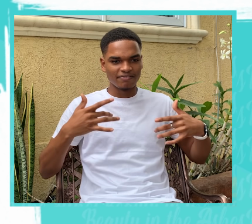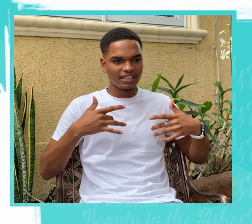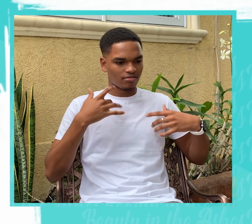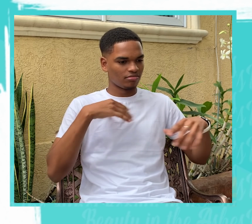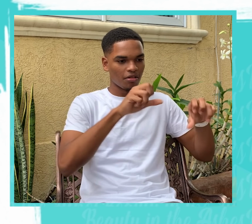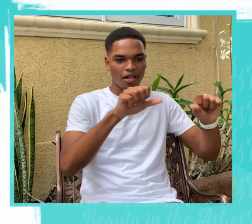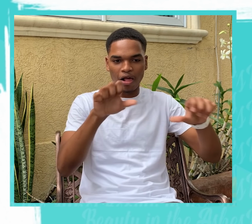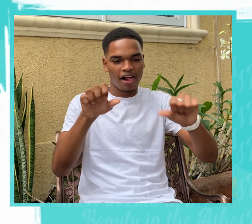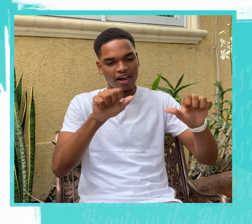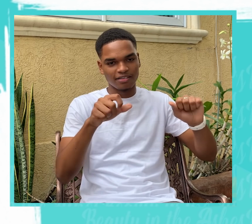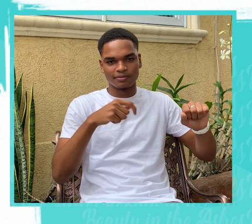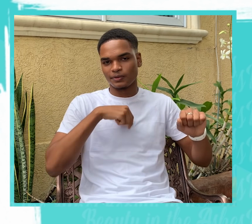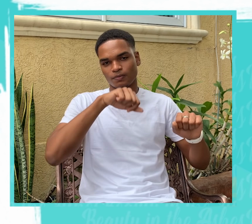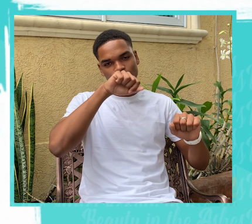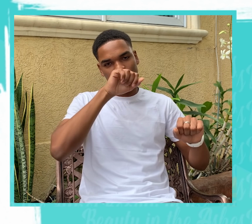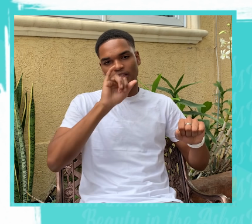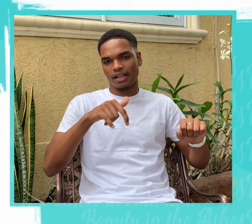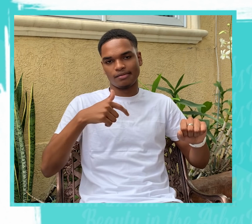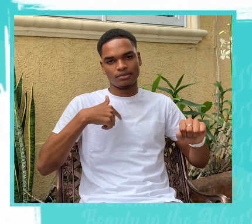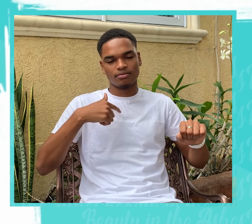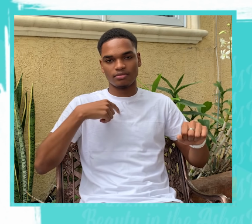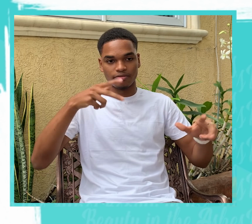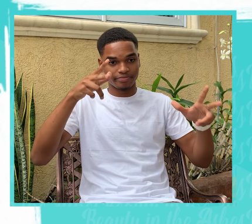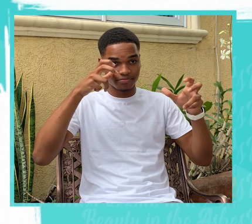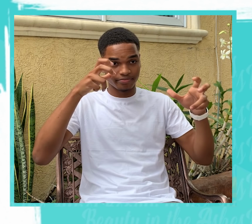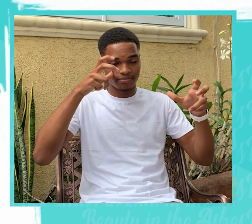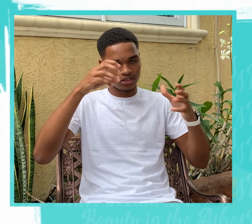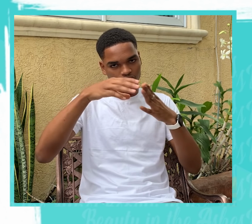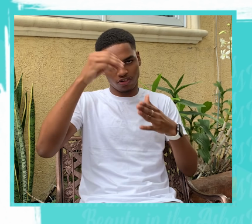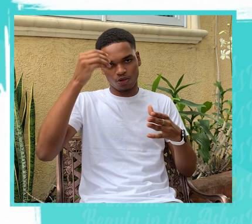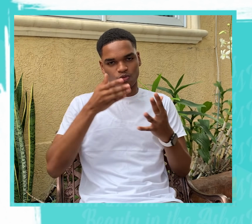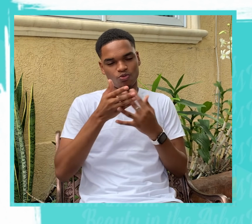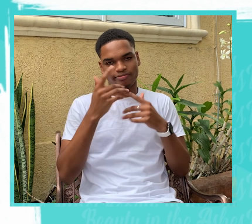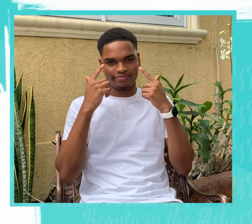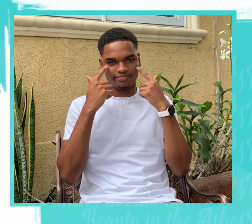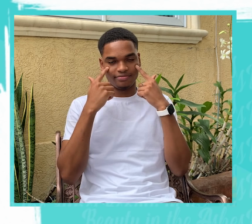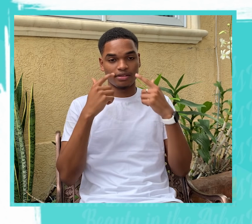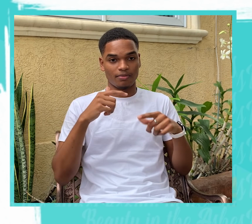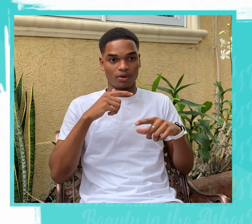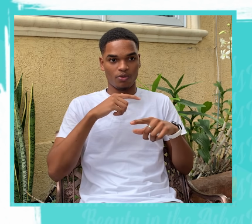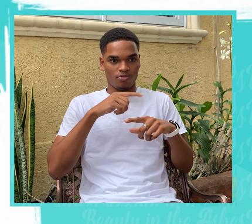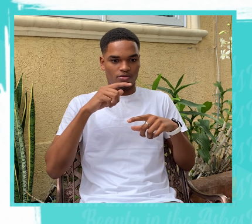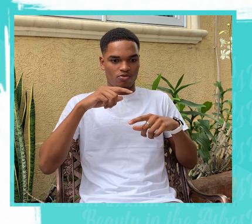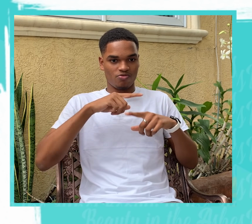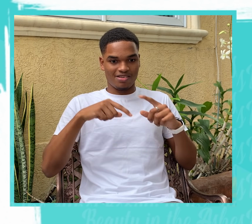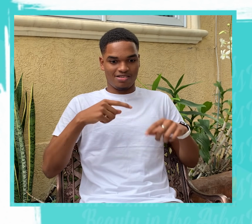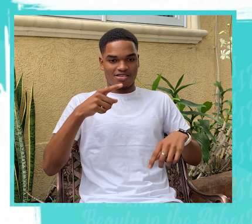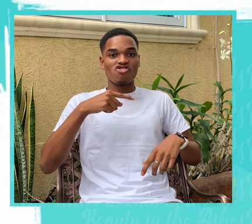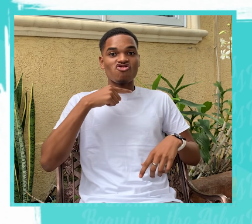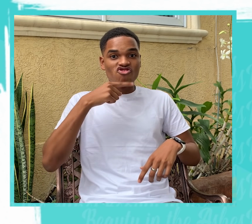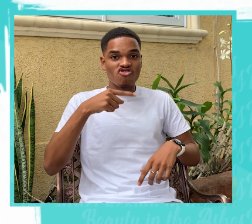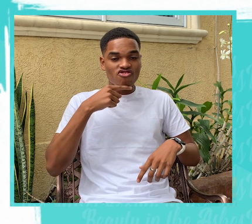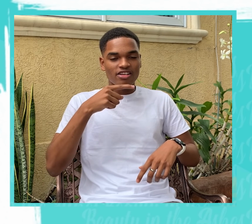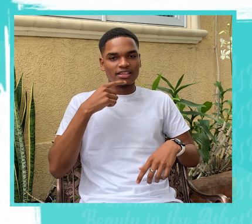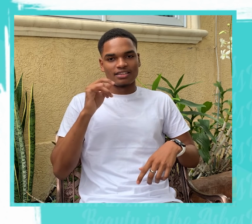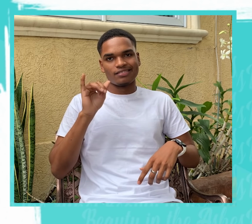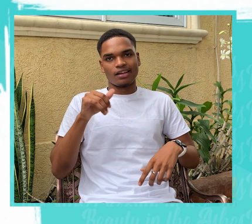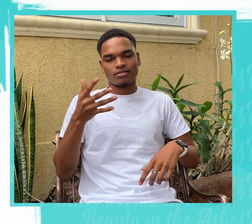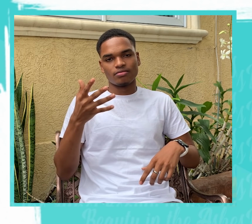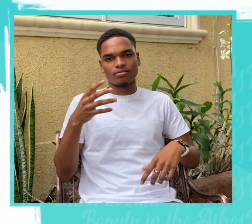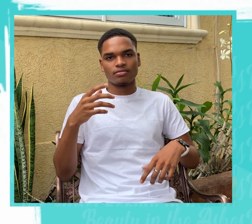onsy, touchy, visual learner, you know? And when you're placed into an hearing environment, that's what I would classify it as.